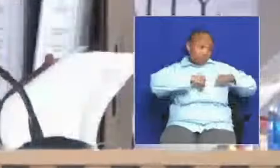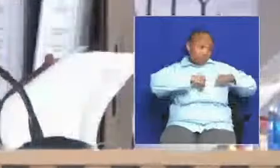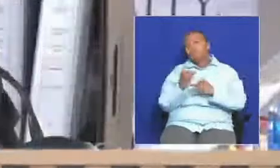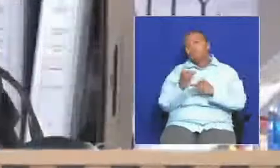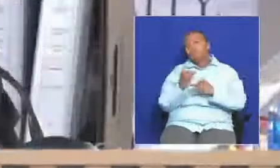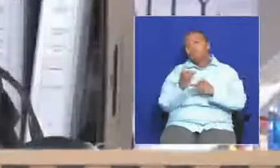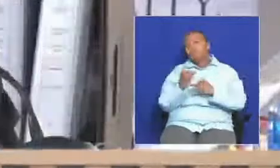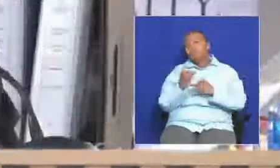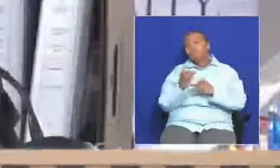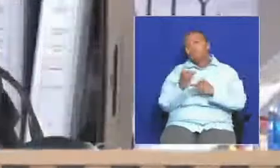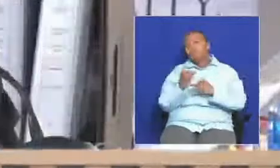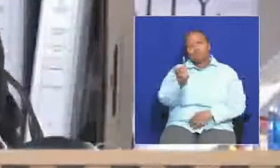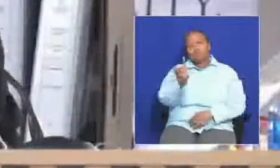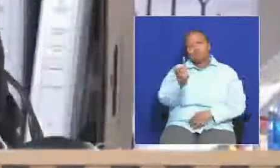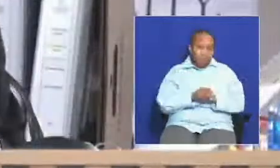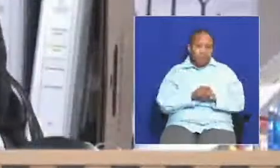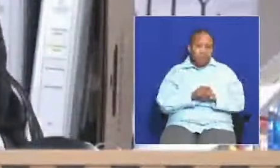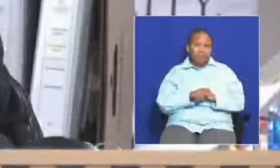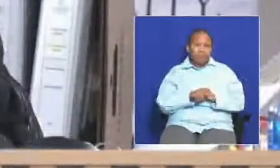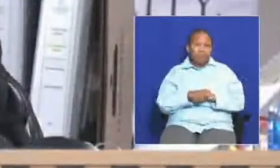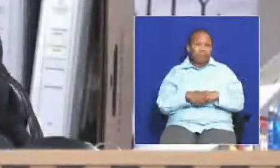these